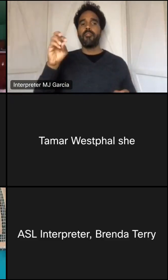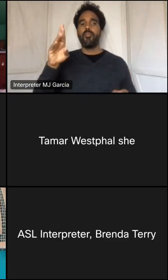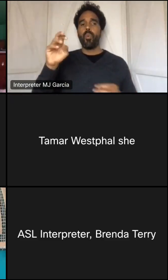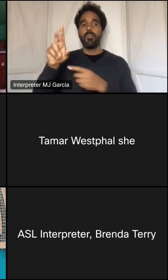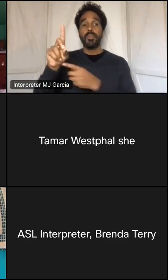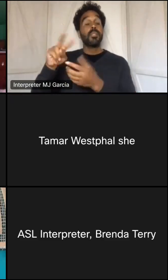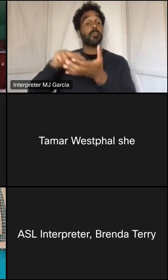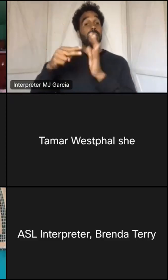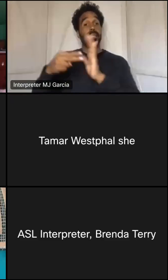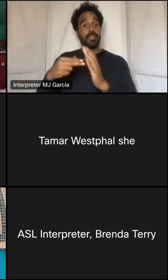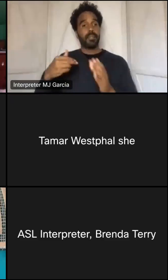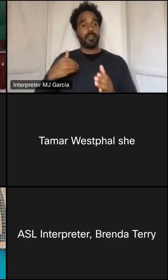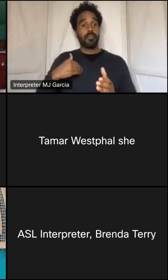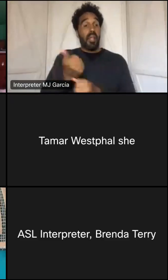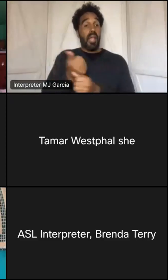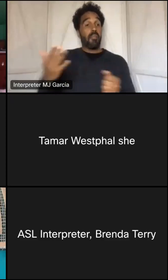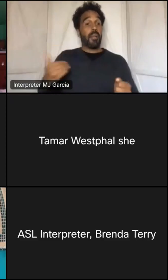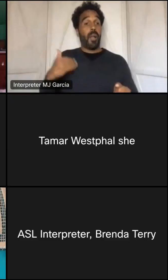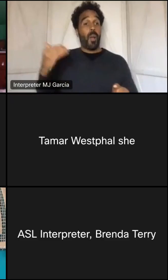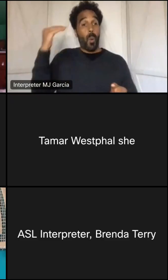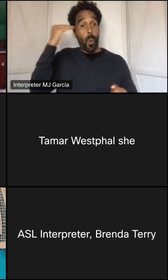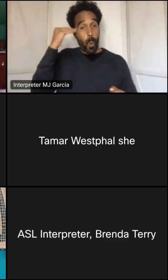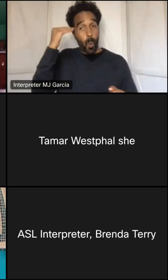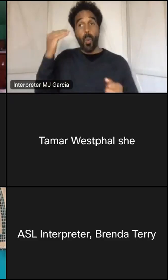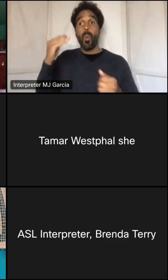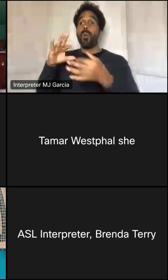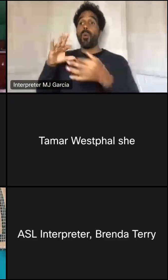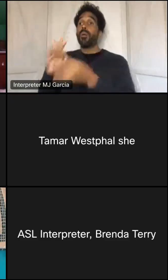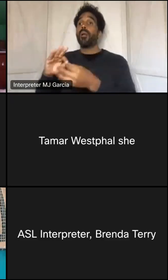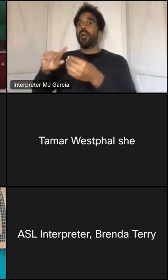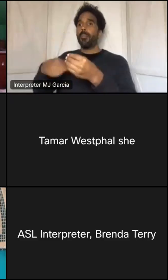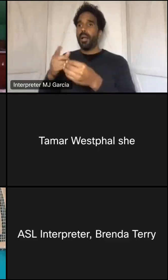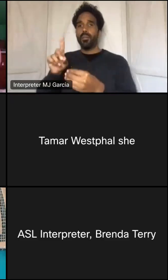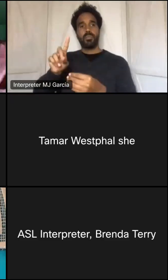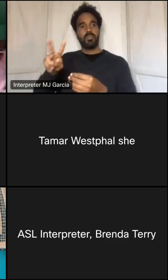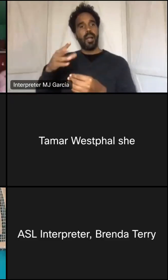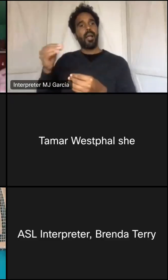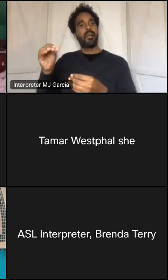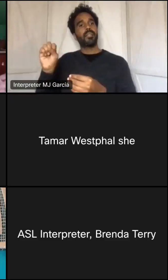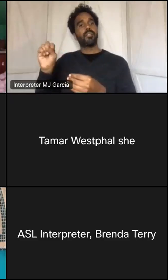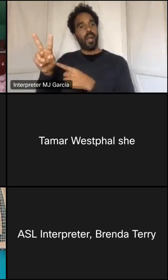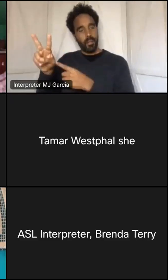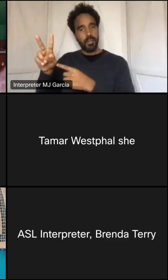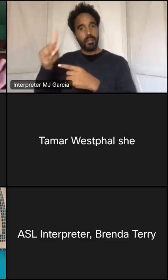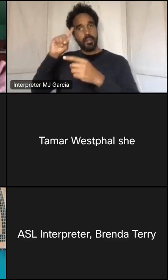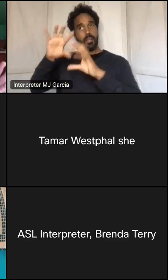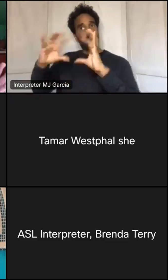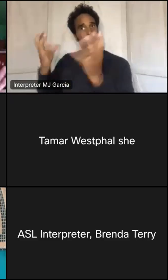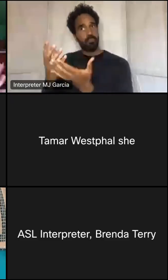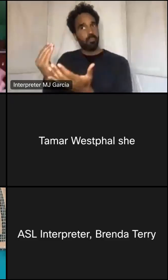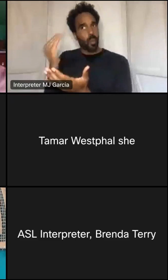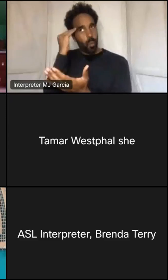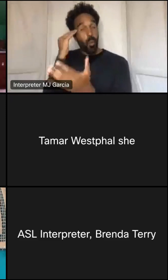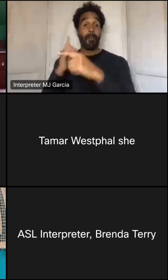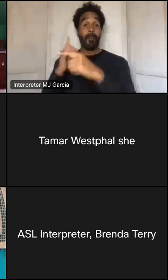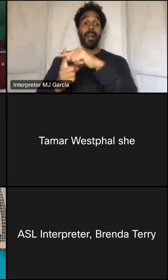all the things that we know about domestic and sexual violence. We're also holding this historical context of